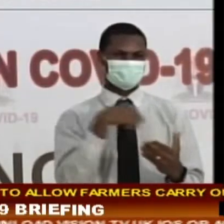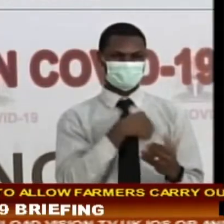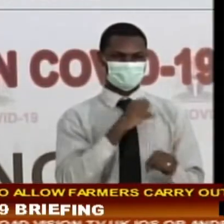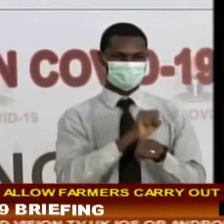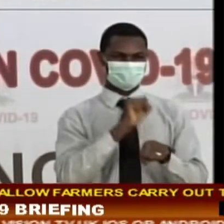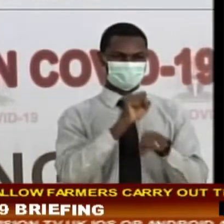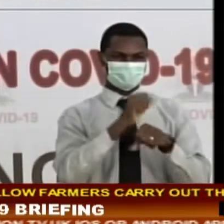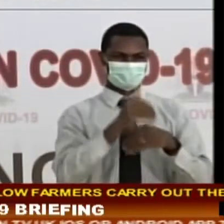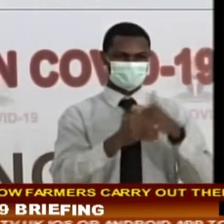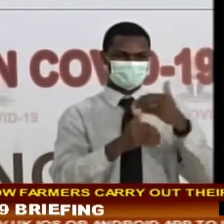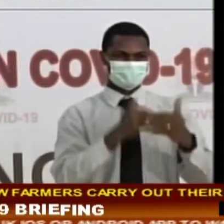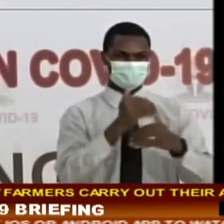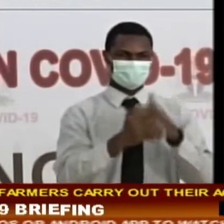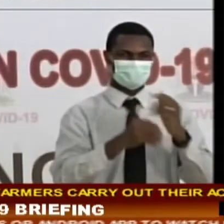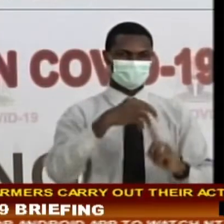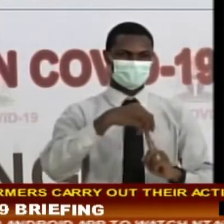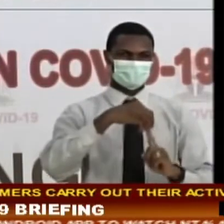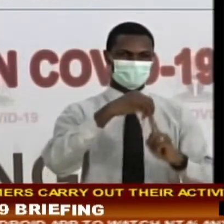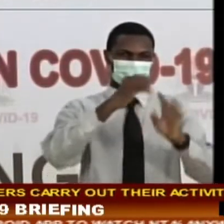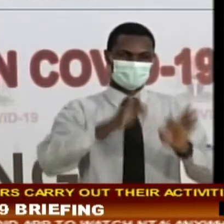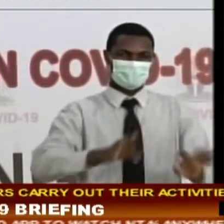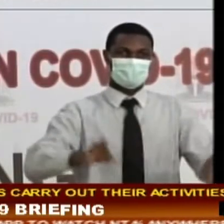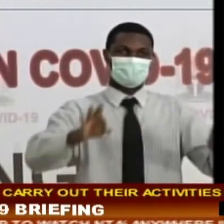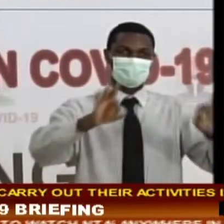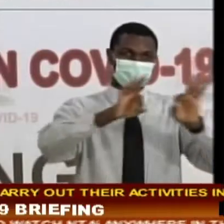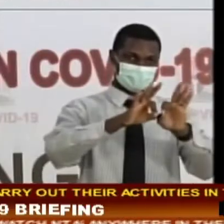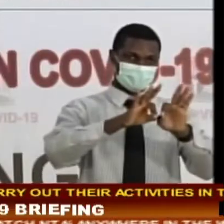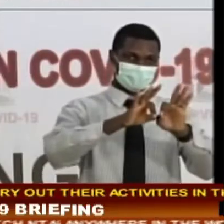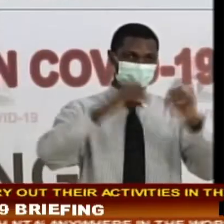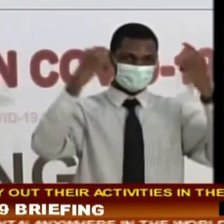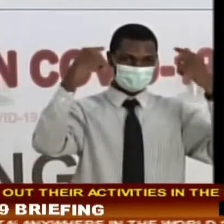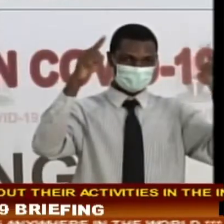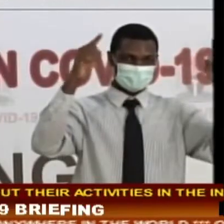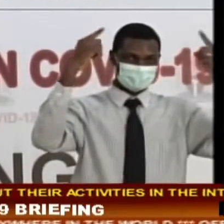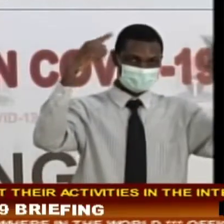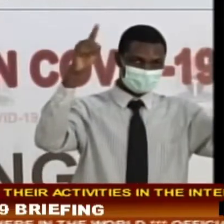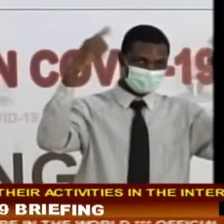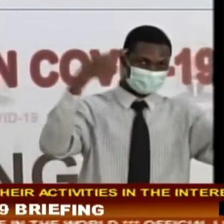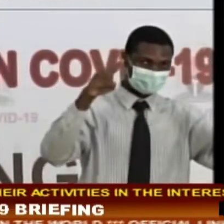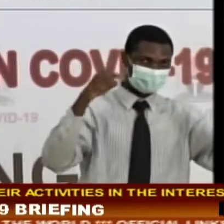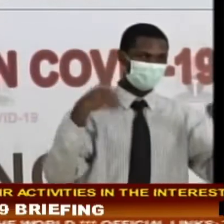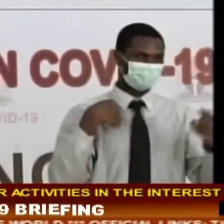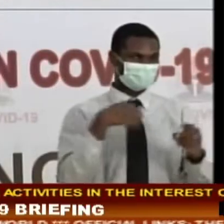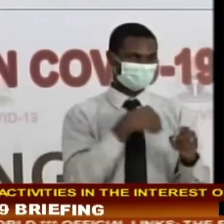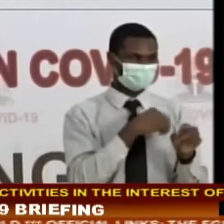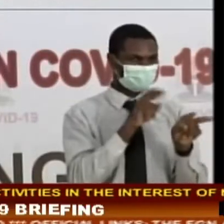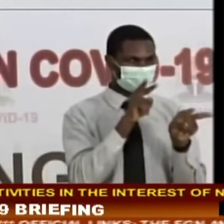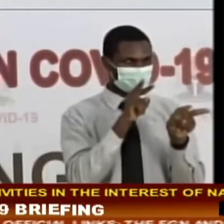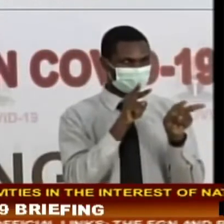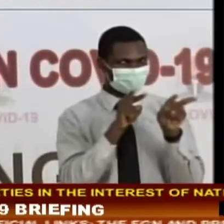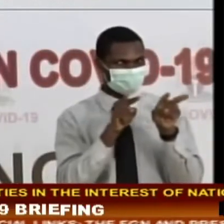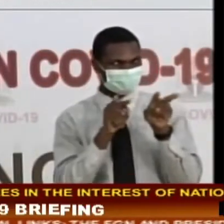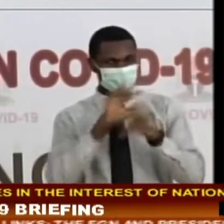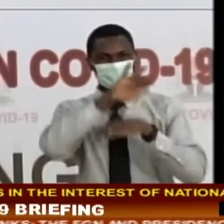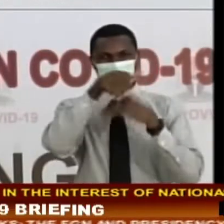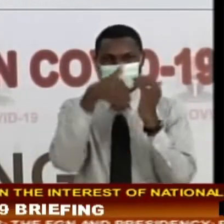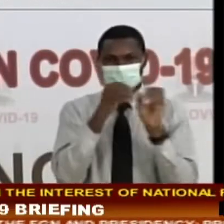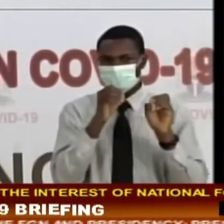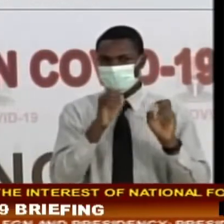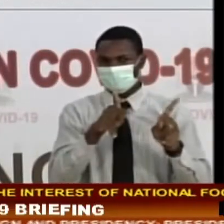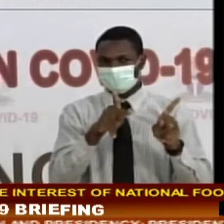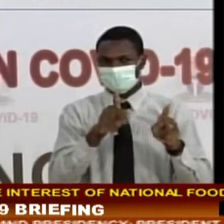milestones in our covid-19 statistics we are looking at all options to adjust